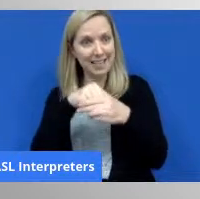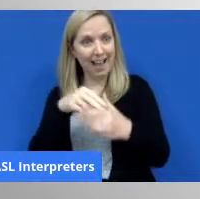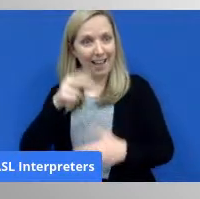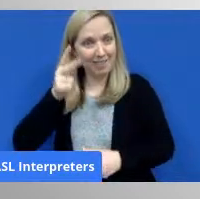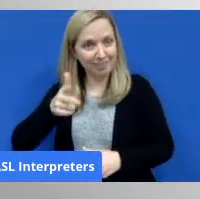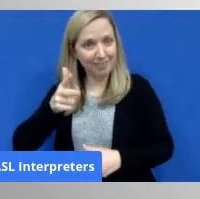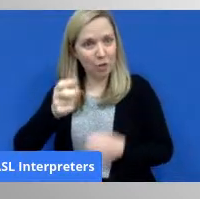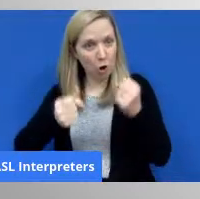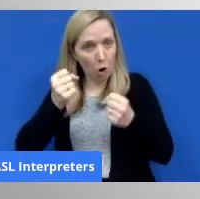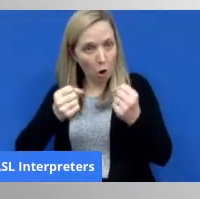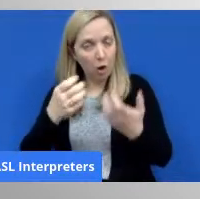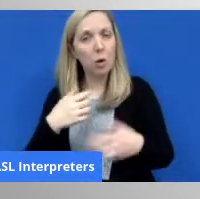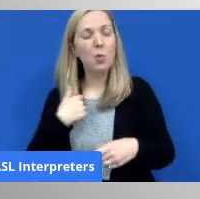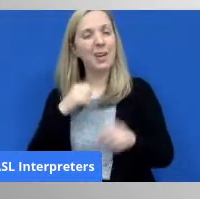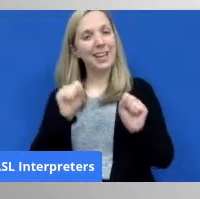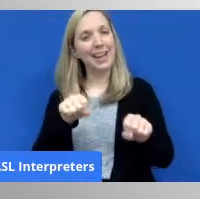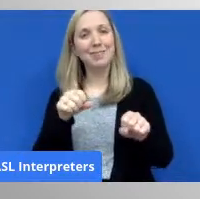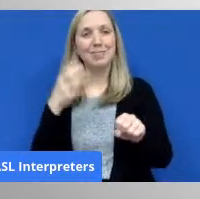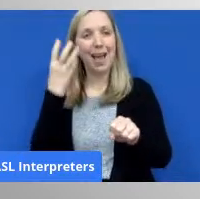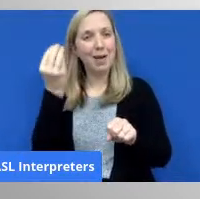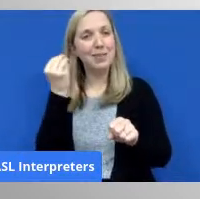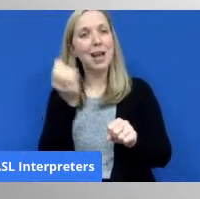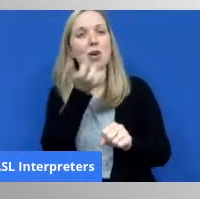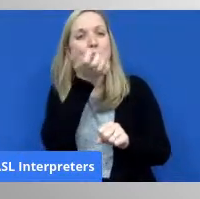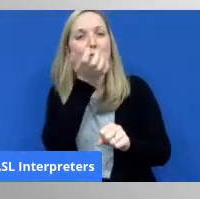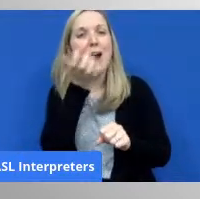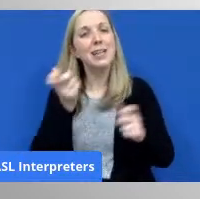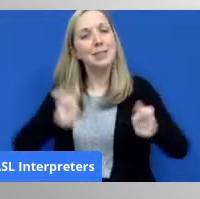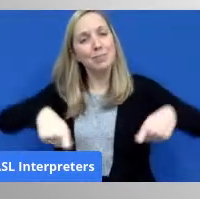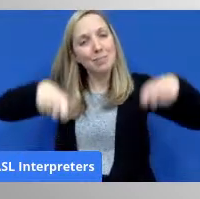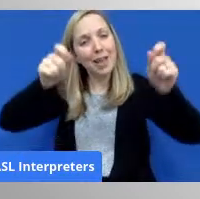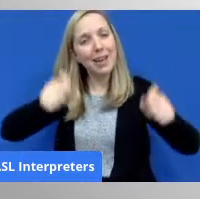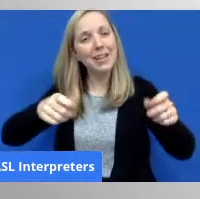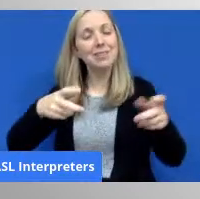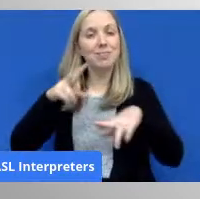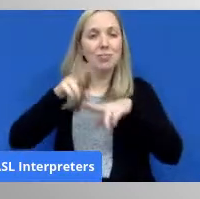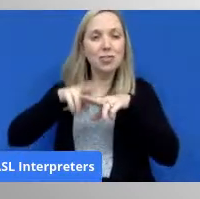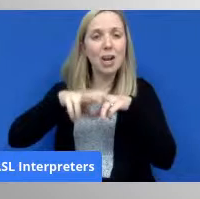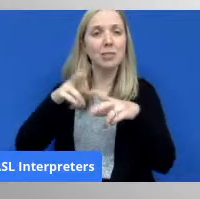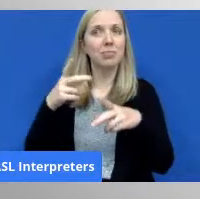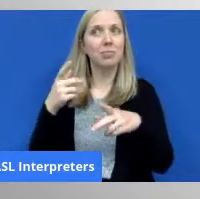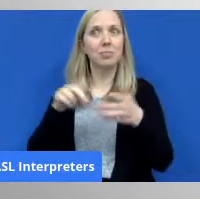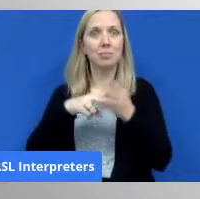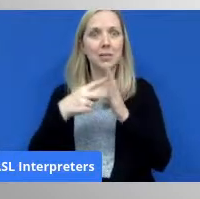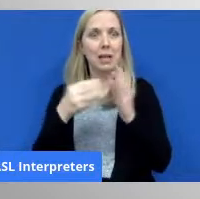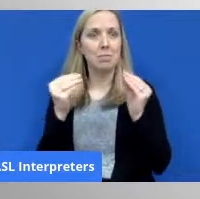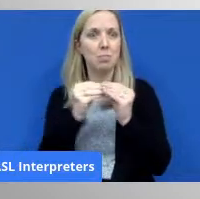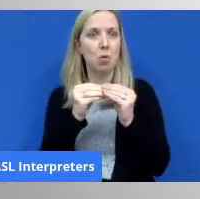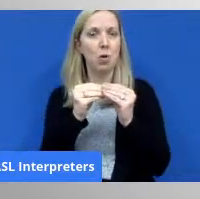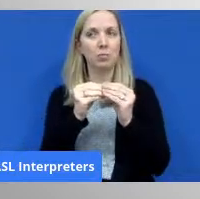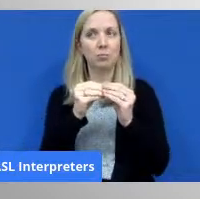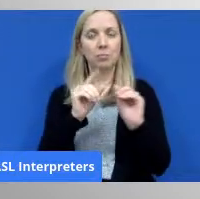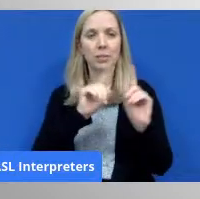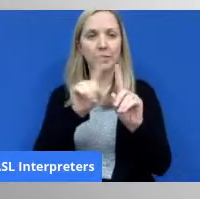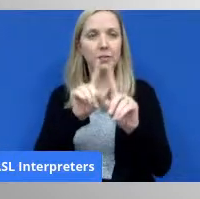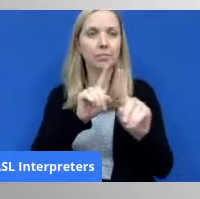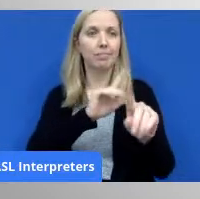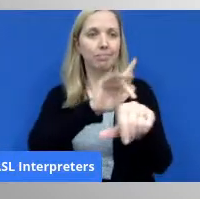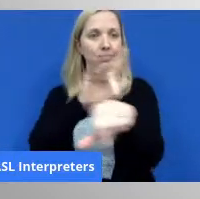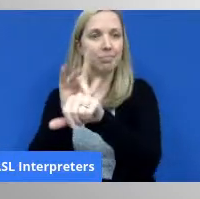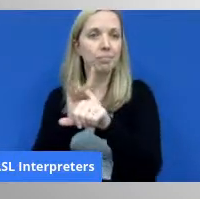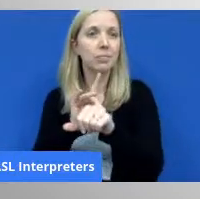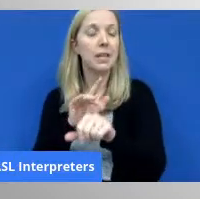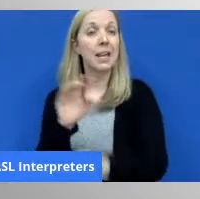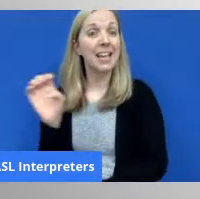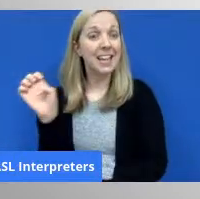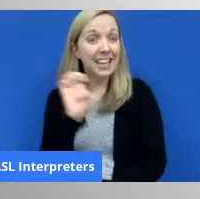on blankets and in chairs, then we're able to go to other places. It opens up the doors to East Athens Community Center